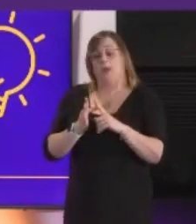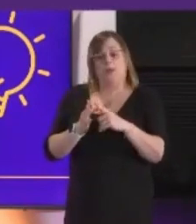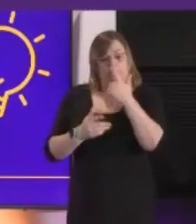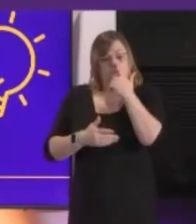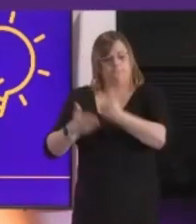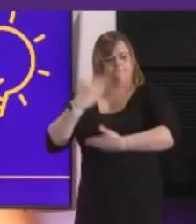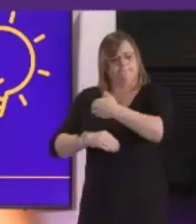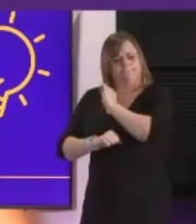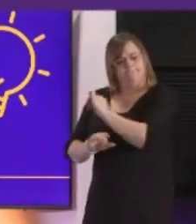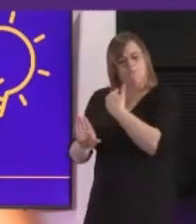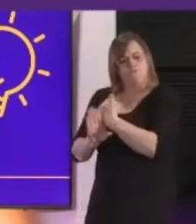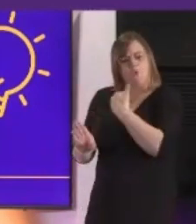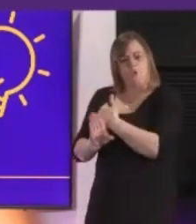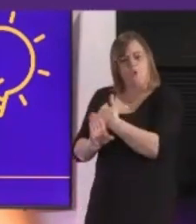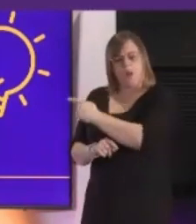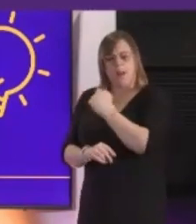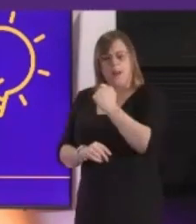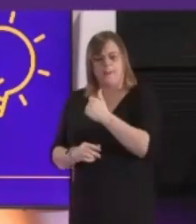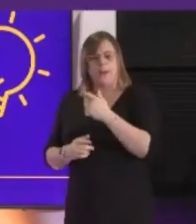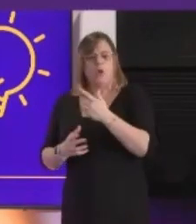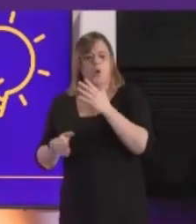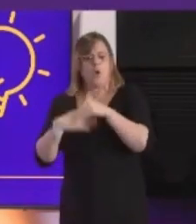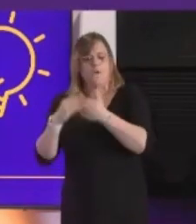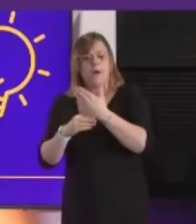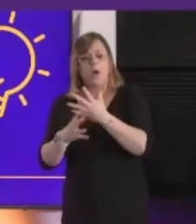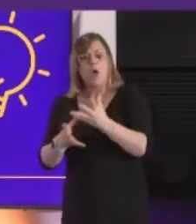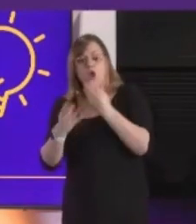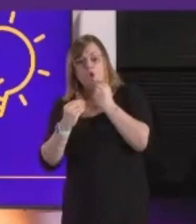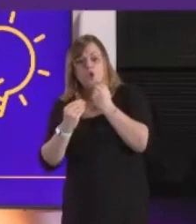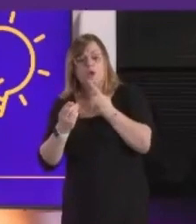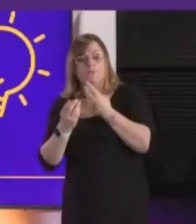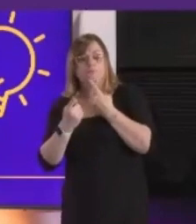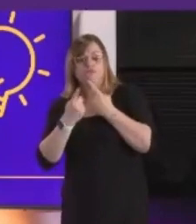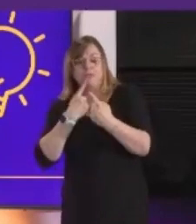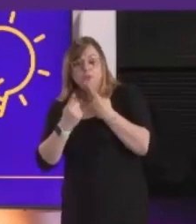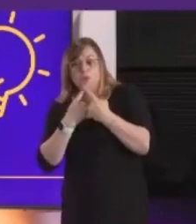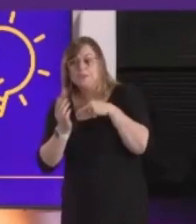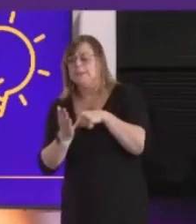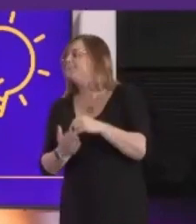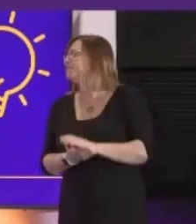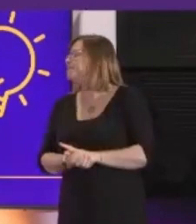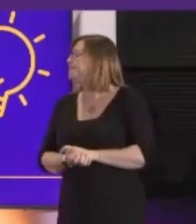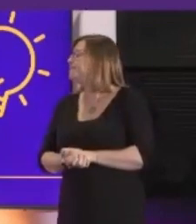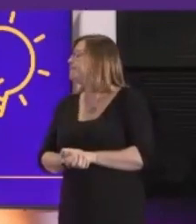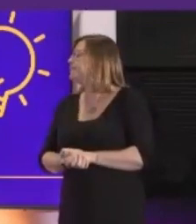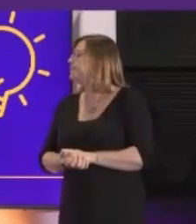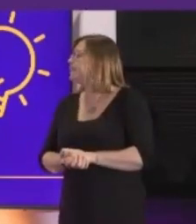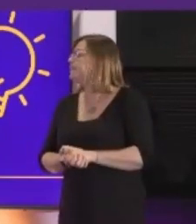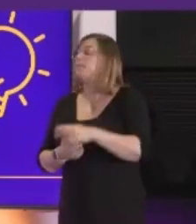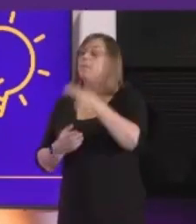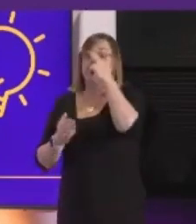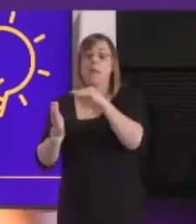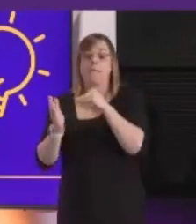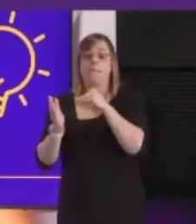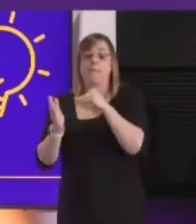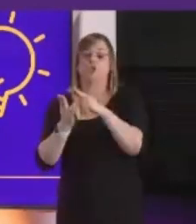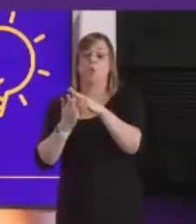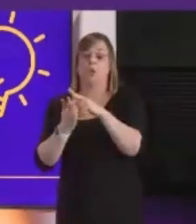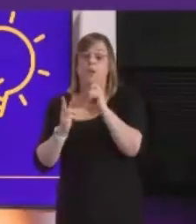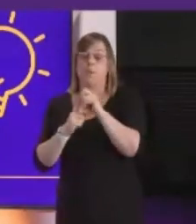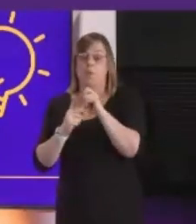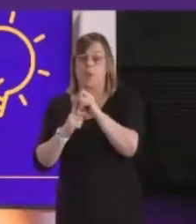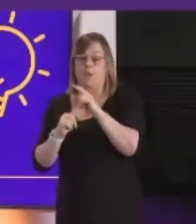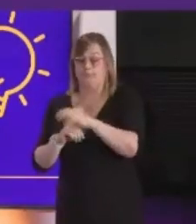role and a bit about the learning resources that you've implemented within Hargreaves Lansdown? Yeah, sure. I'm Zoe Portlock. I work at